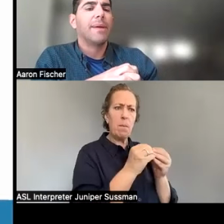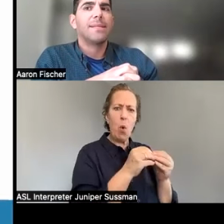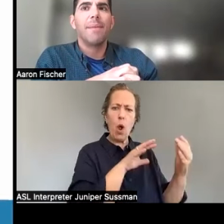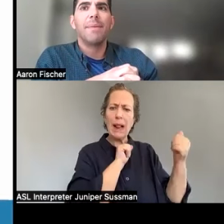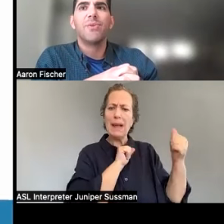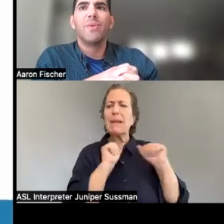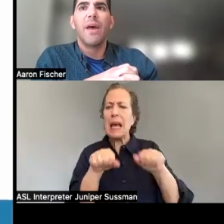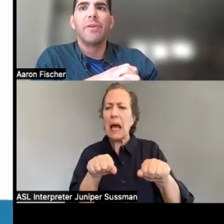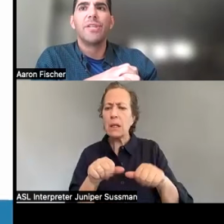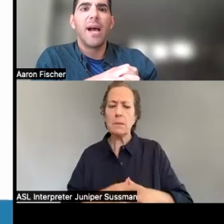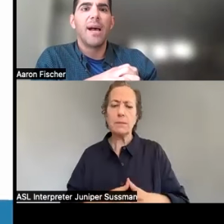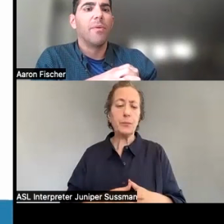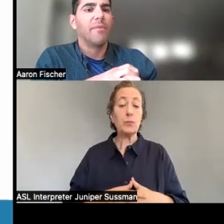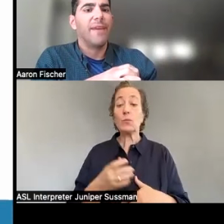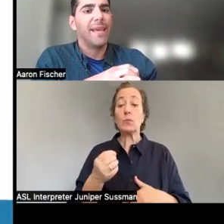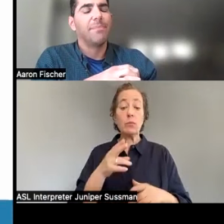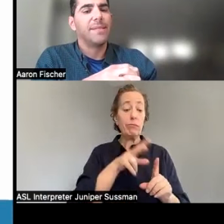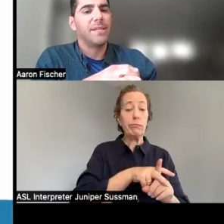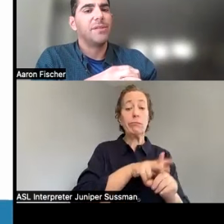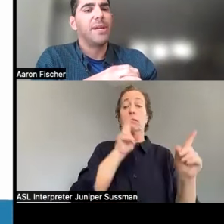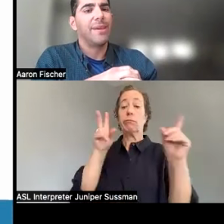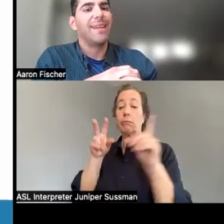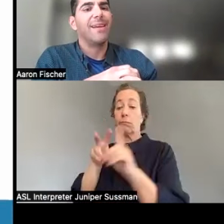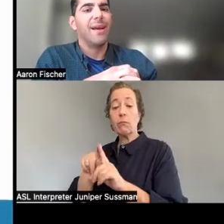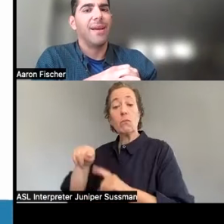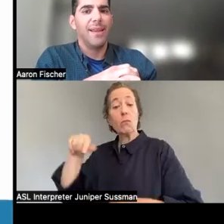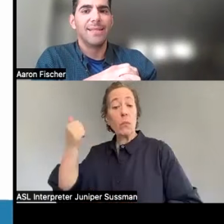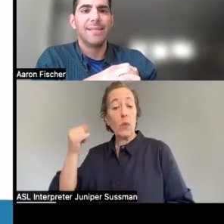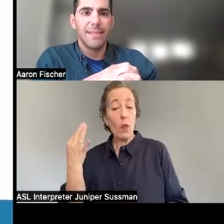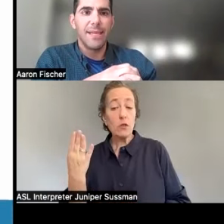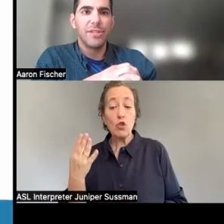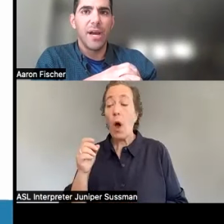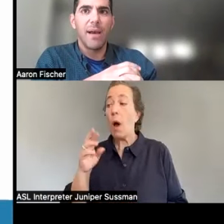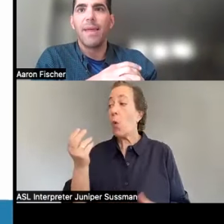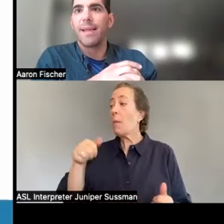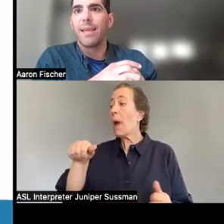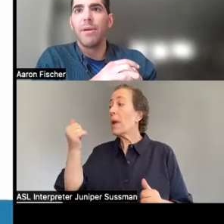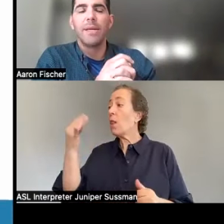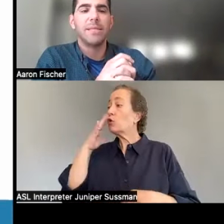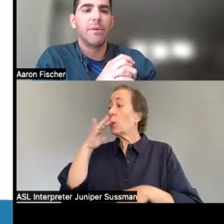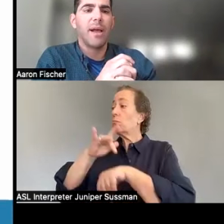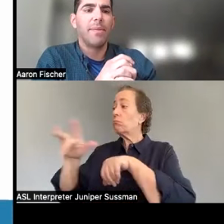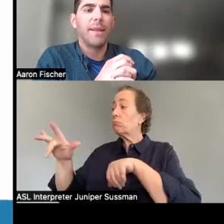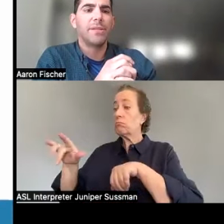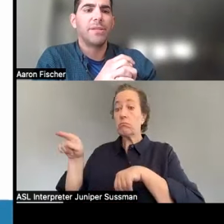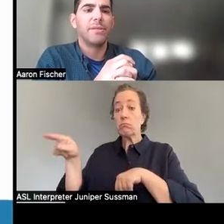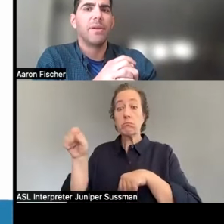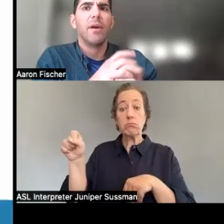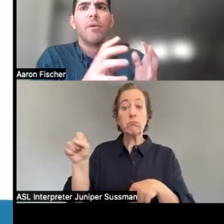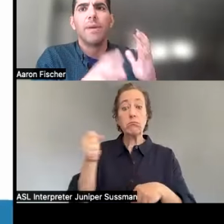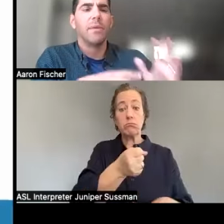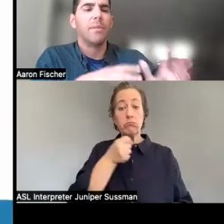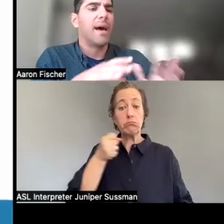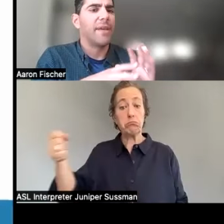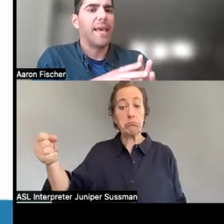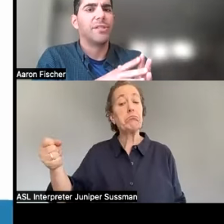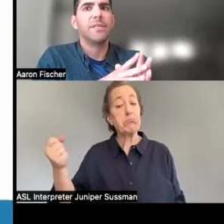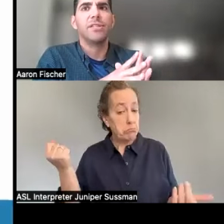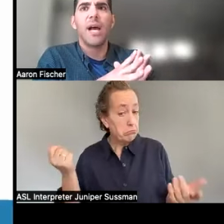can be a reassignment to another job or vacant position, generally an existing job. That can be a reasonable accommodations,